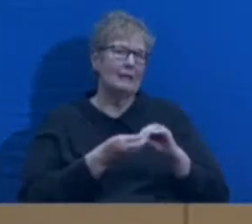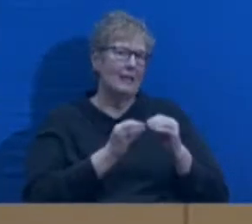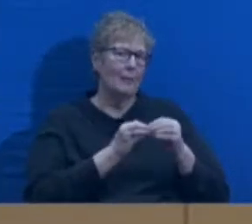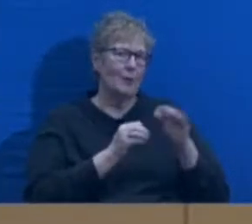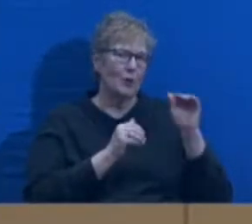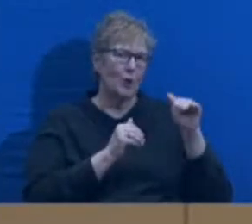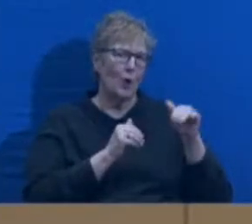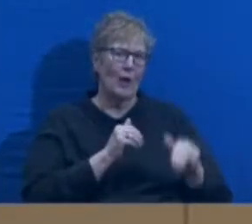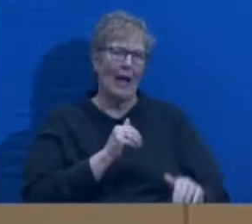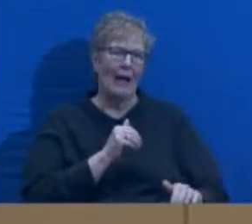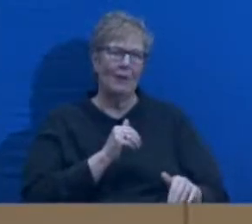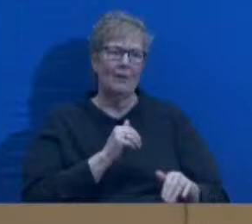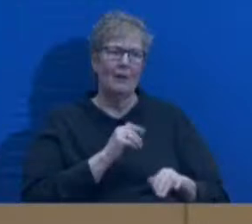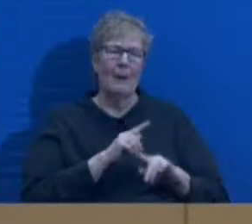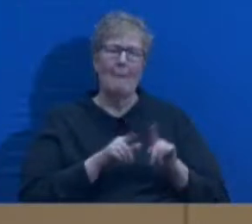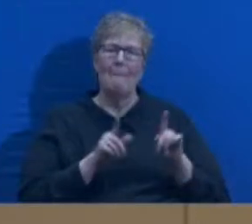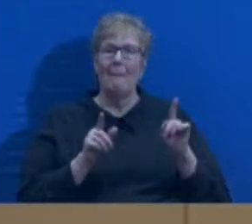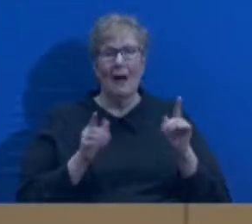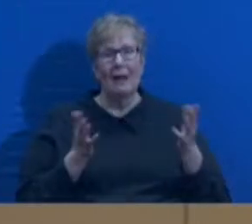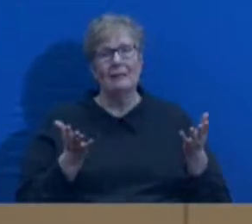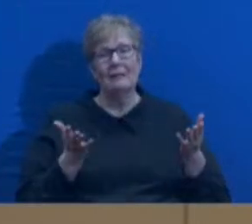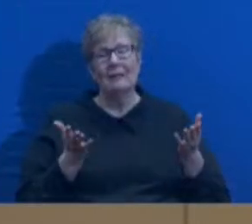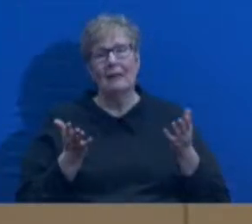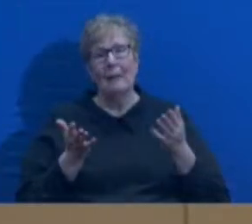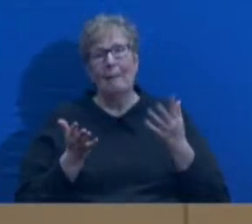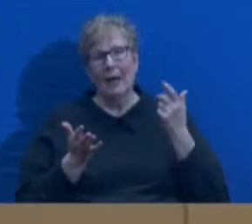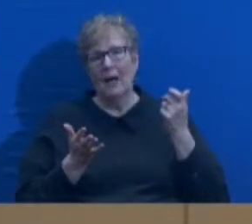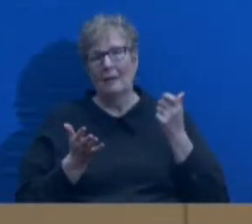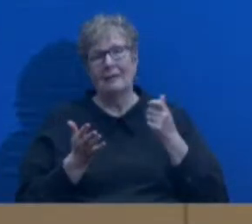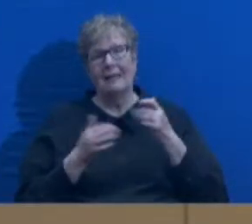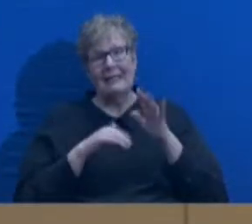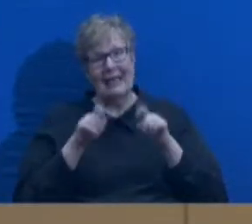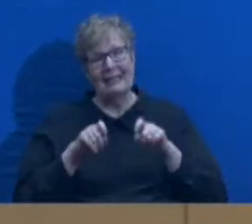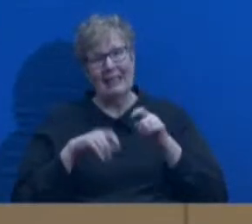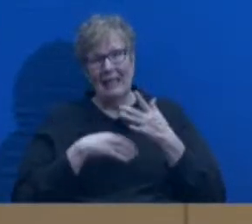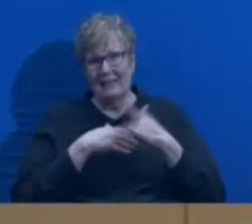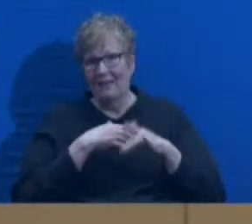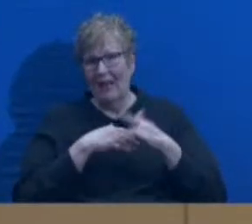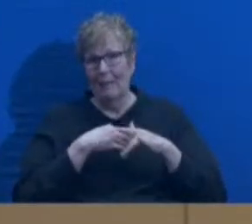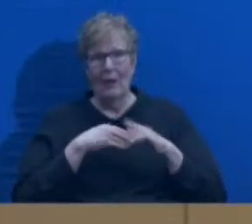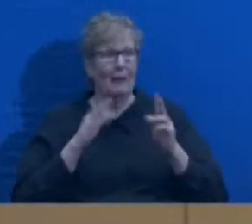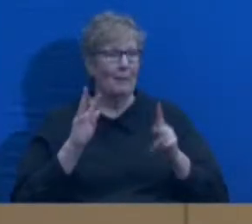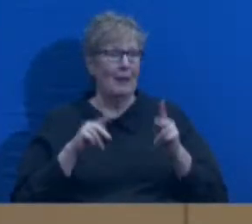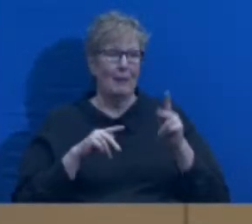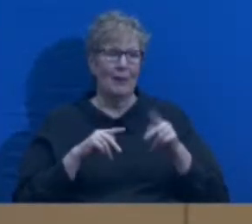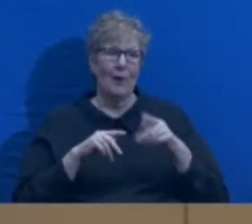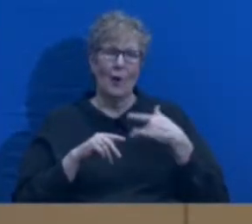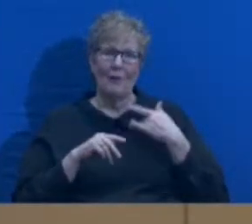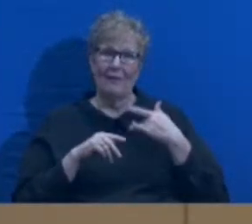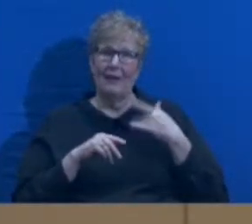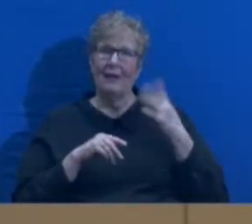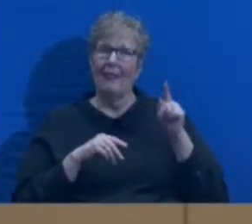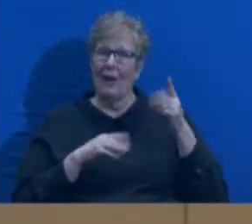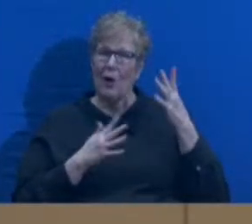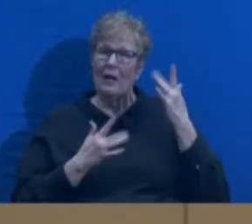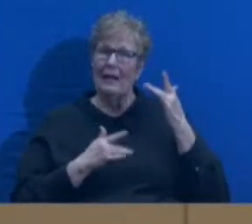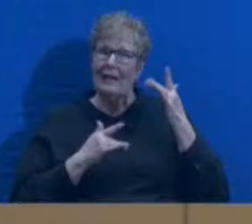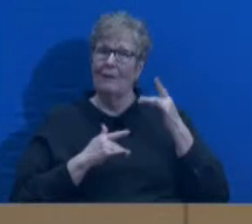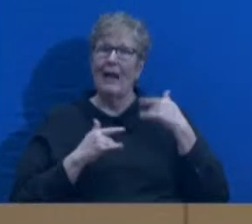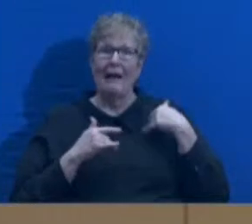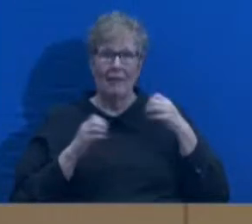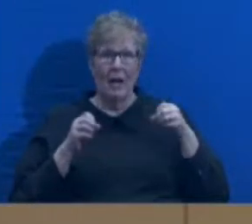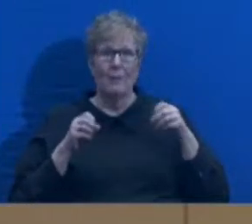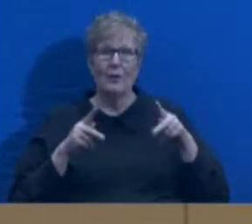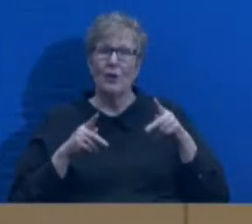down. But, you know, the fact that testing is available in our community and the people who believe they are ill have